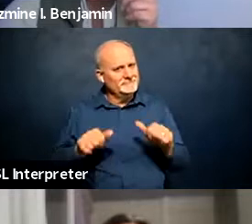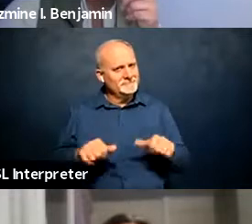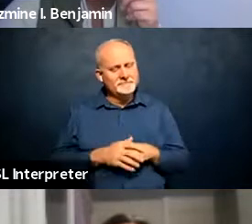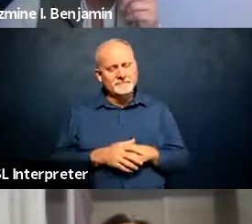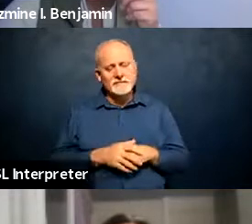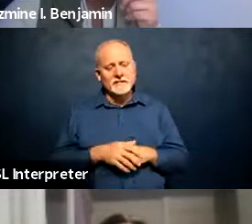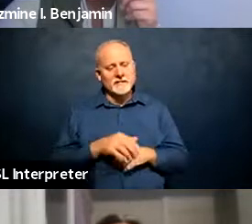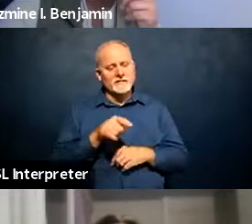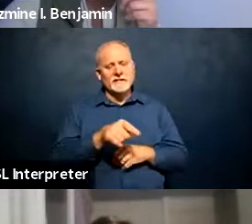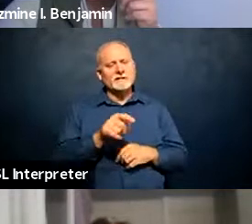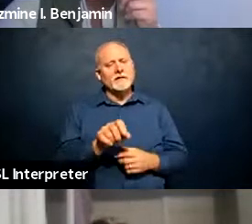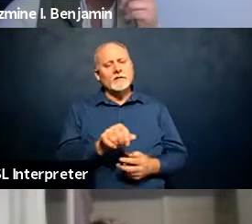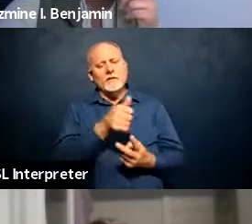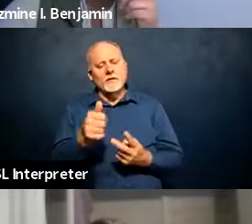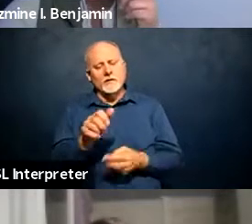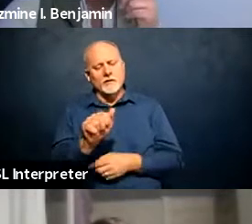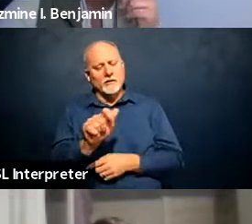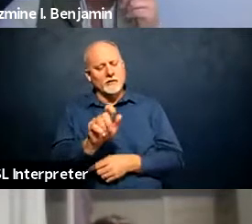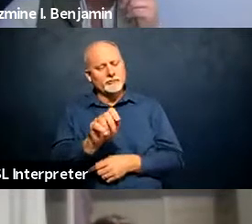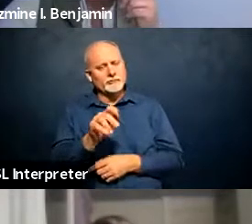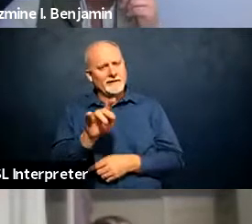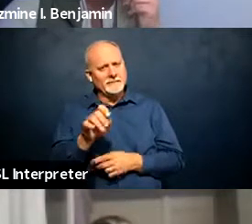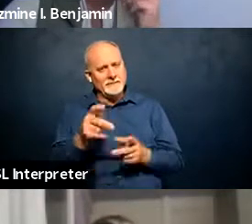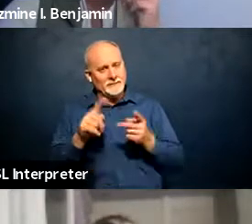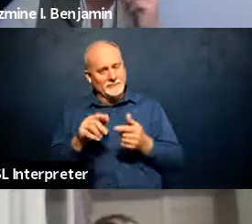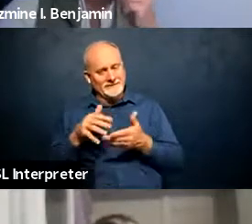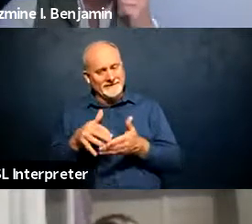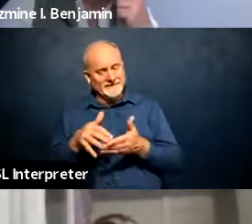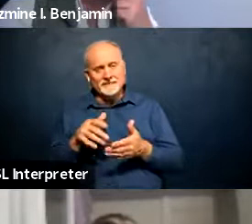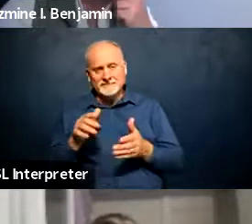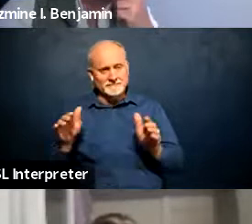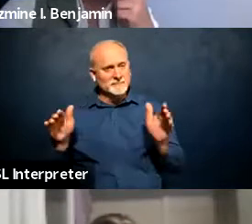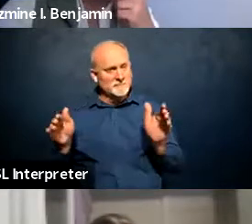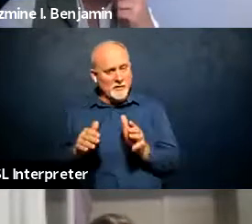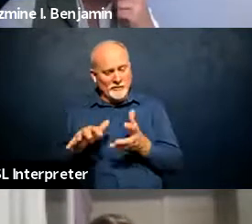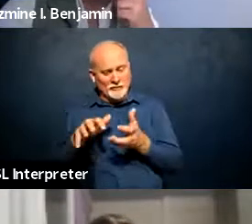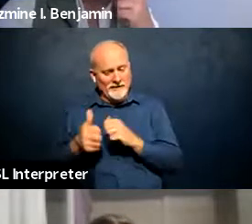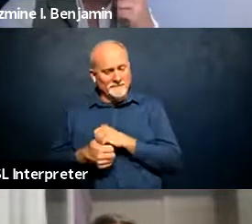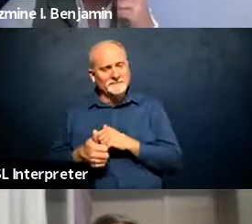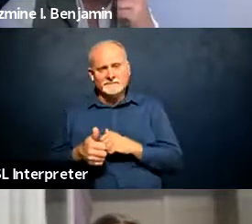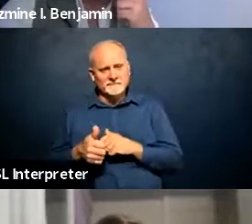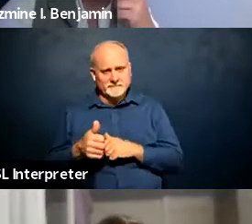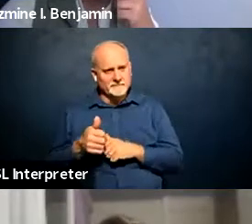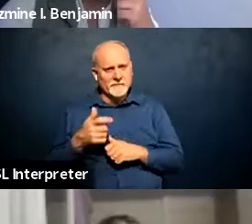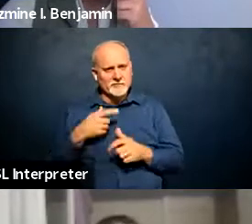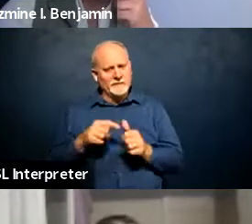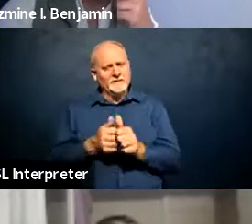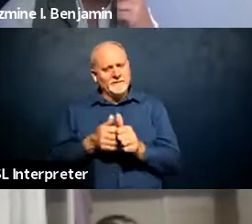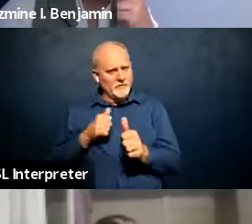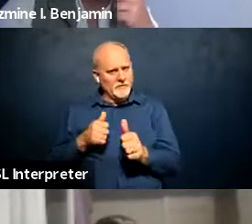being alternate sites for you to study, they are small and cramped, and so we want to do everything we can to